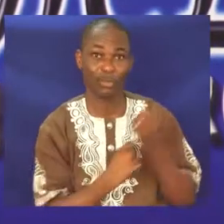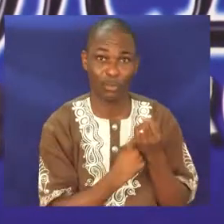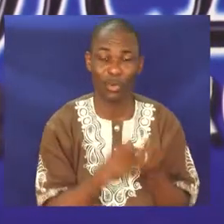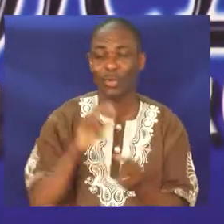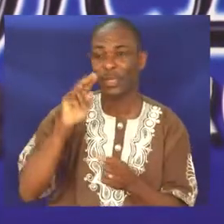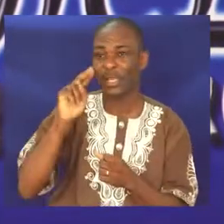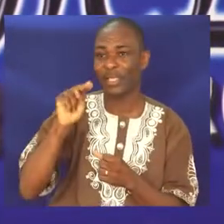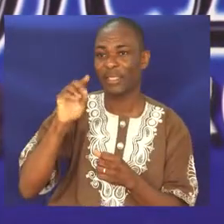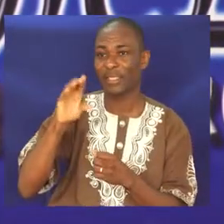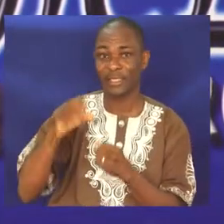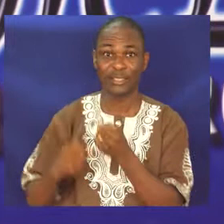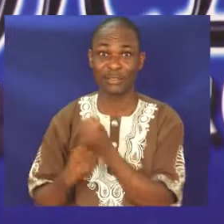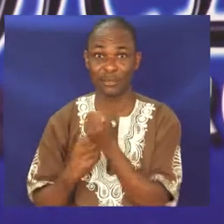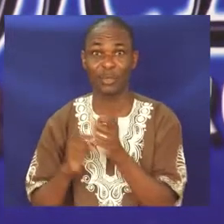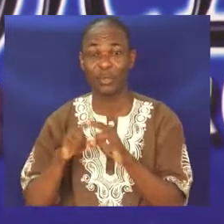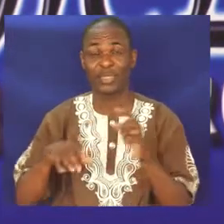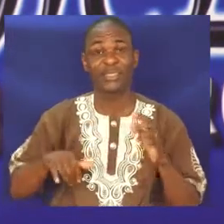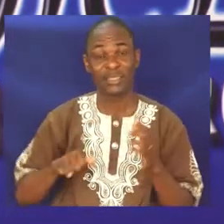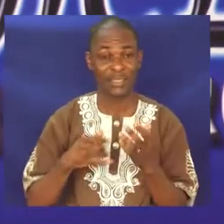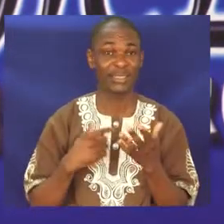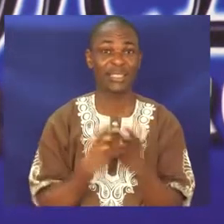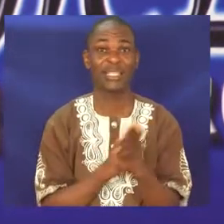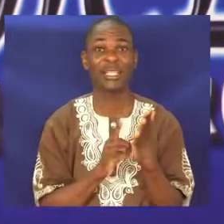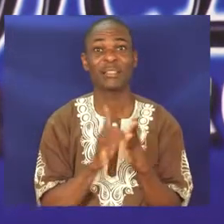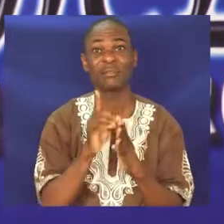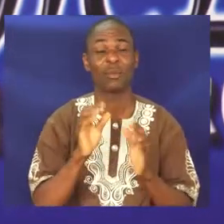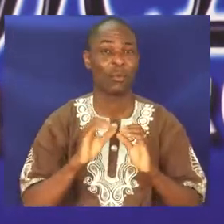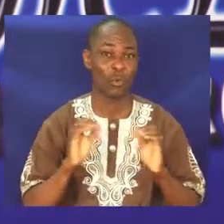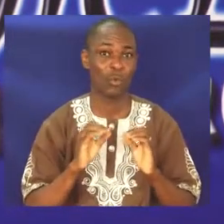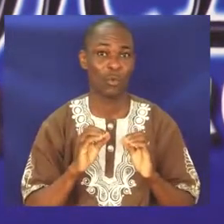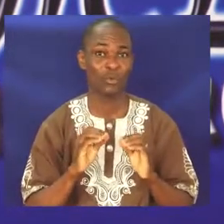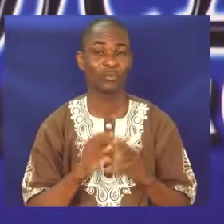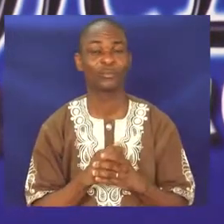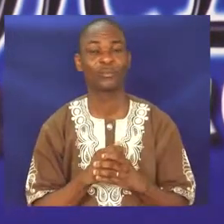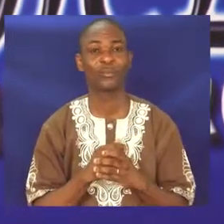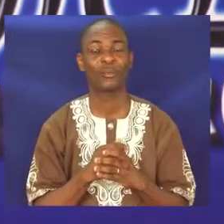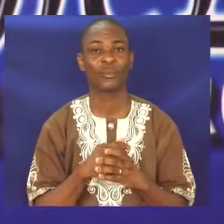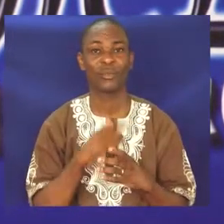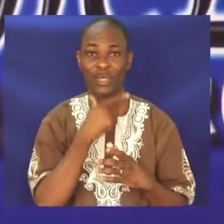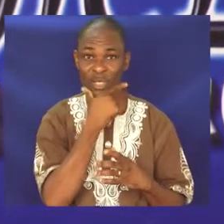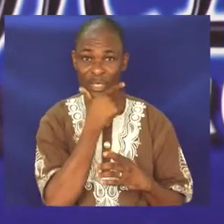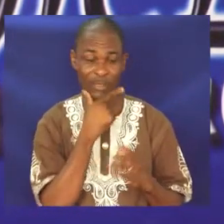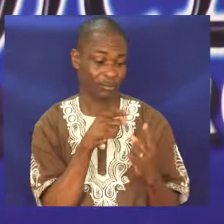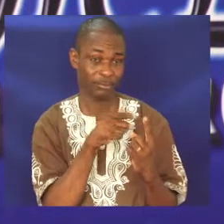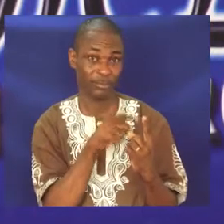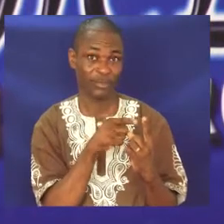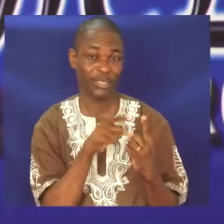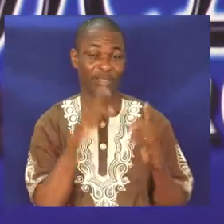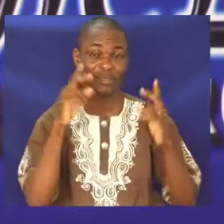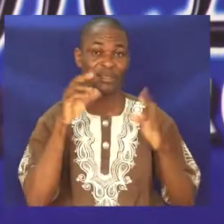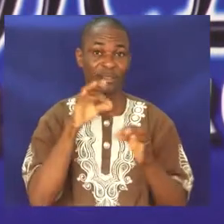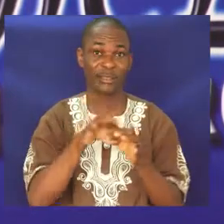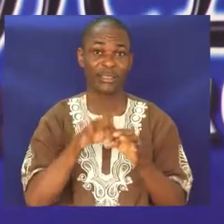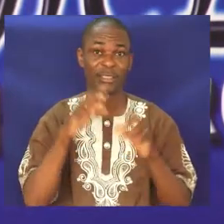a one, you bejana. Nana akufuado enku ni medie a odi ewo abato emu no eno